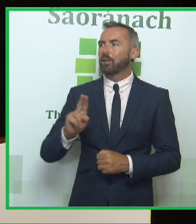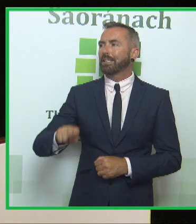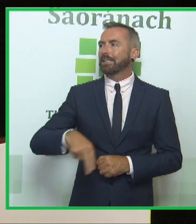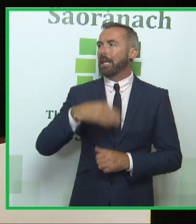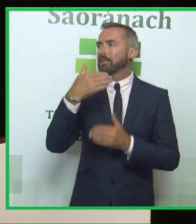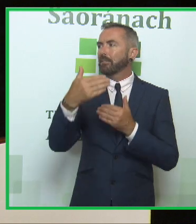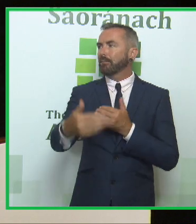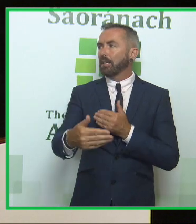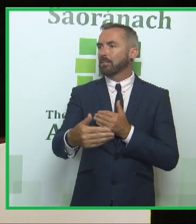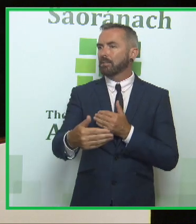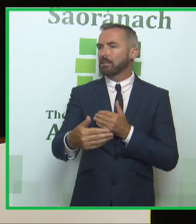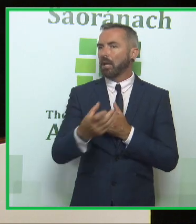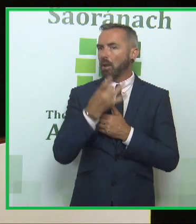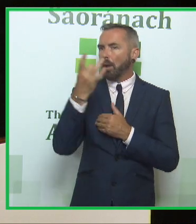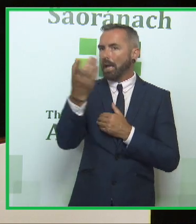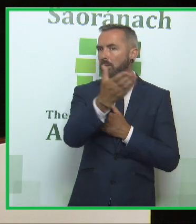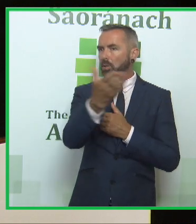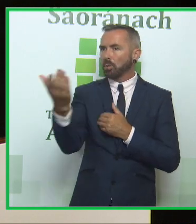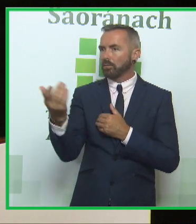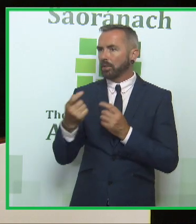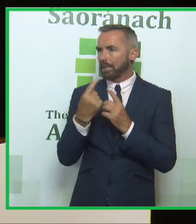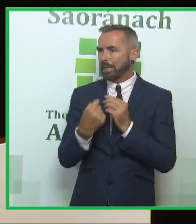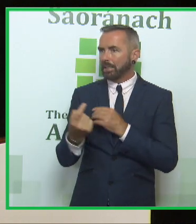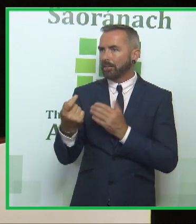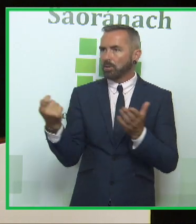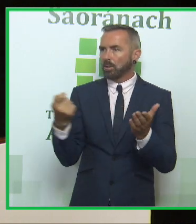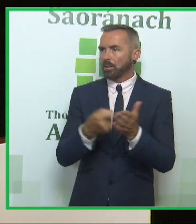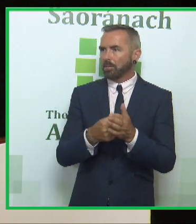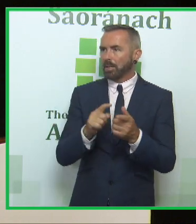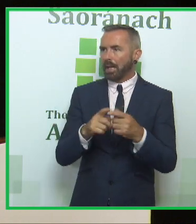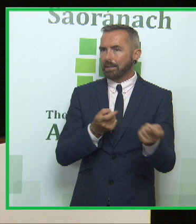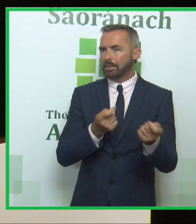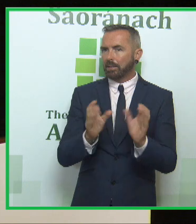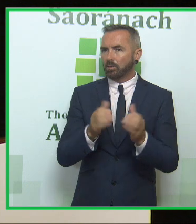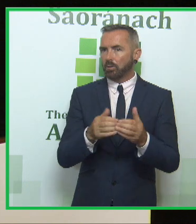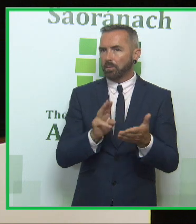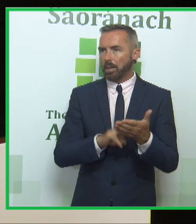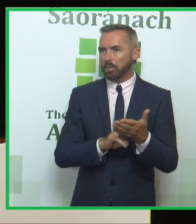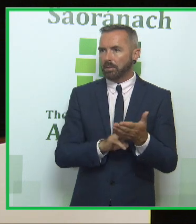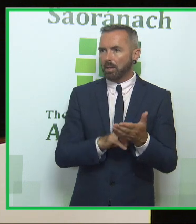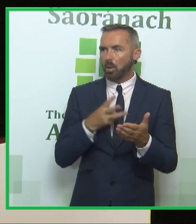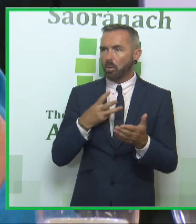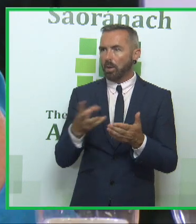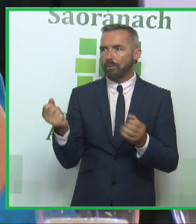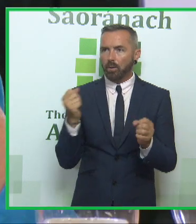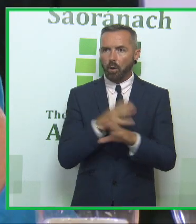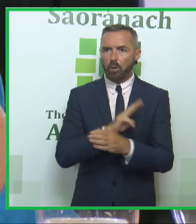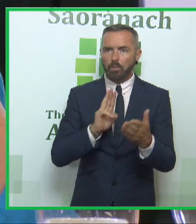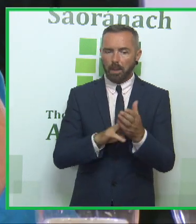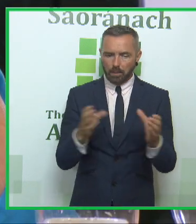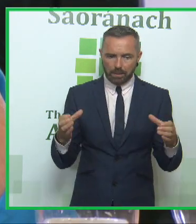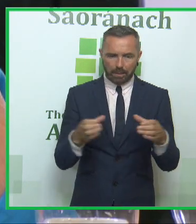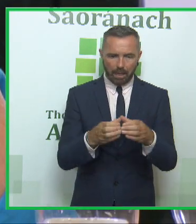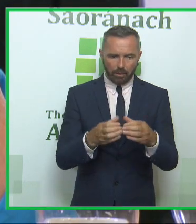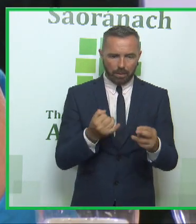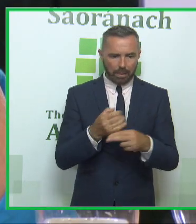your individual contributions, but also through the steering group members, again, we put the names there. We're going to bring the steering group members together in a